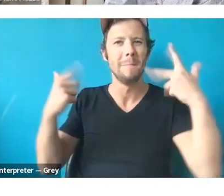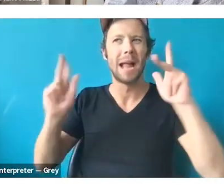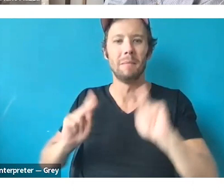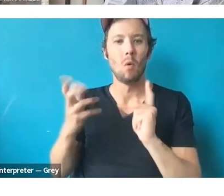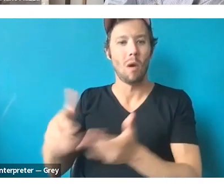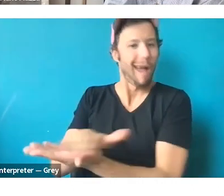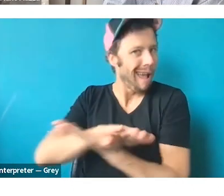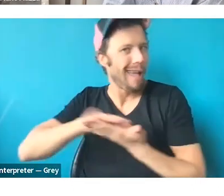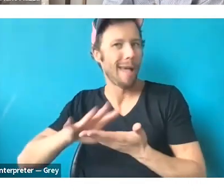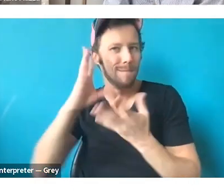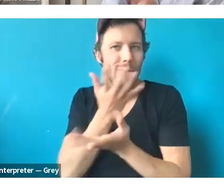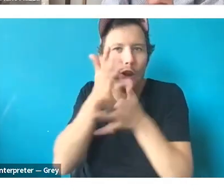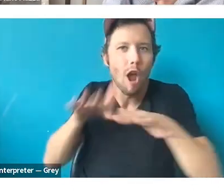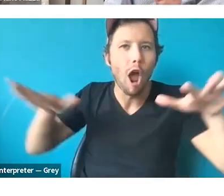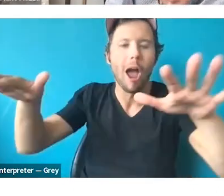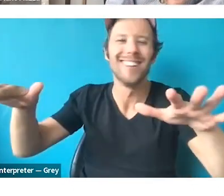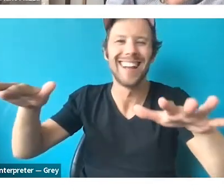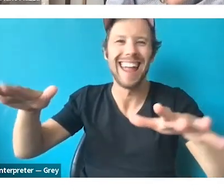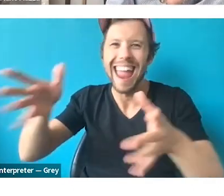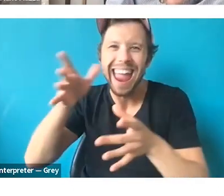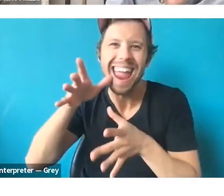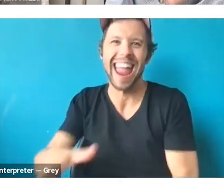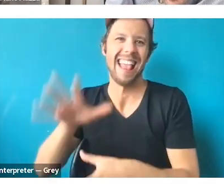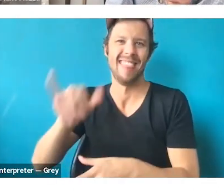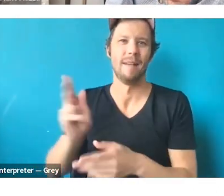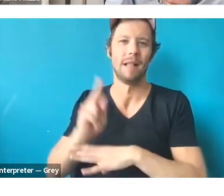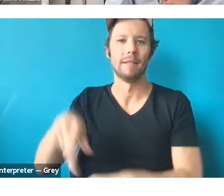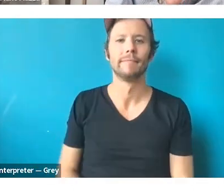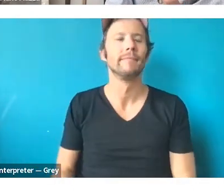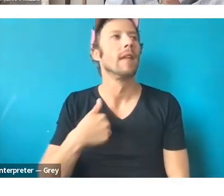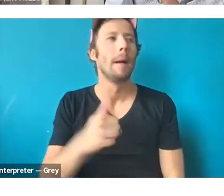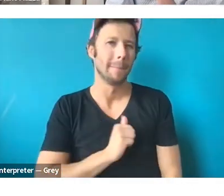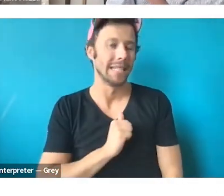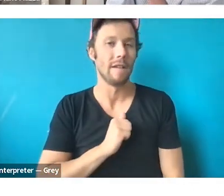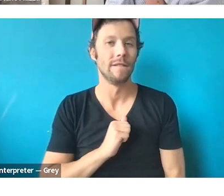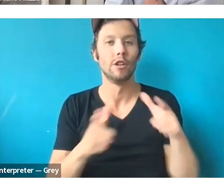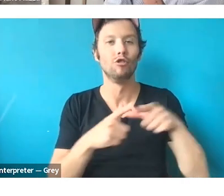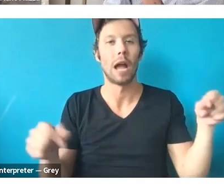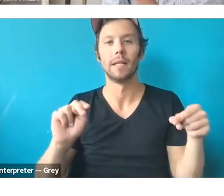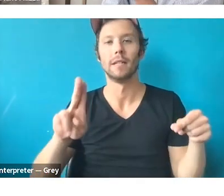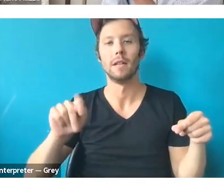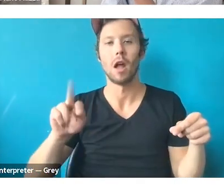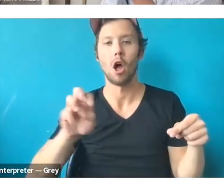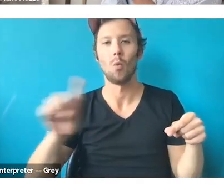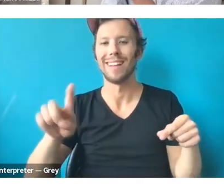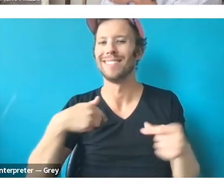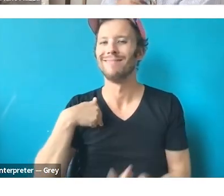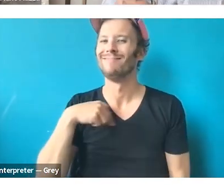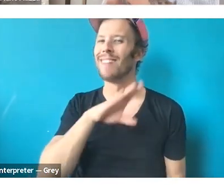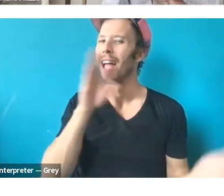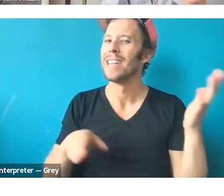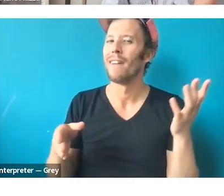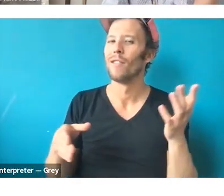that are great. I haven't experimented with Japanese knotweed, but I know that it is actually quite a potent tick tonic, which is interesting